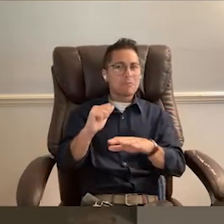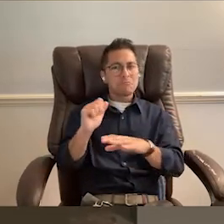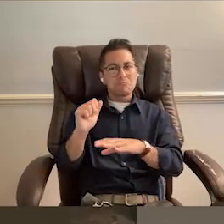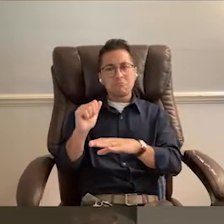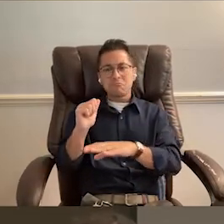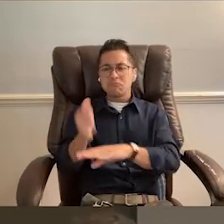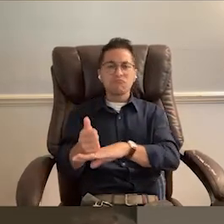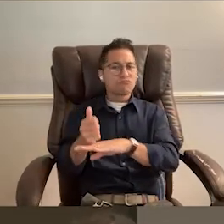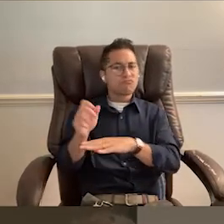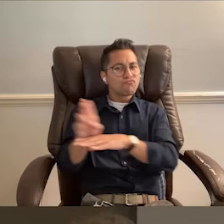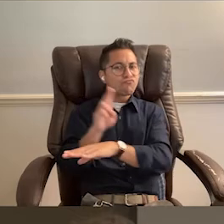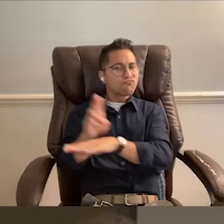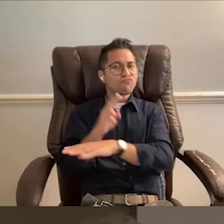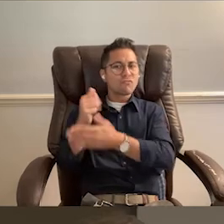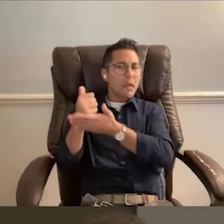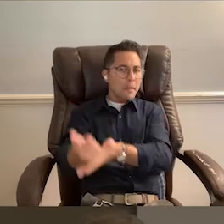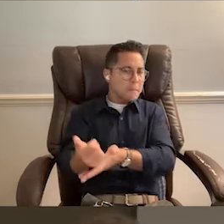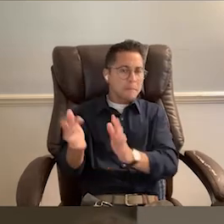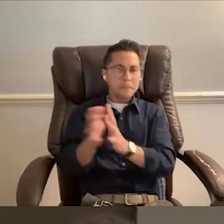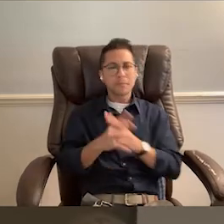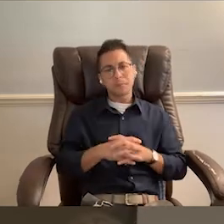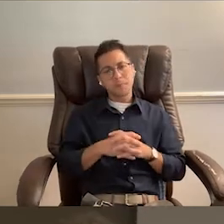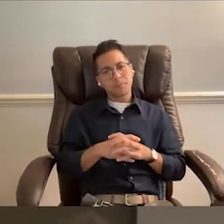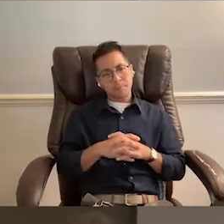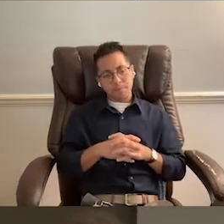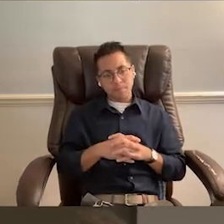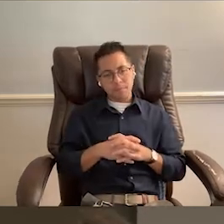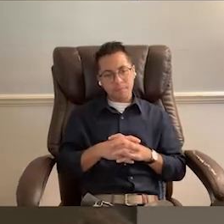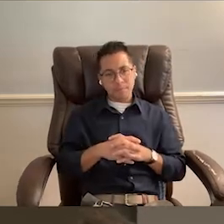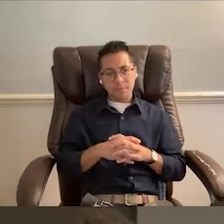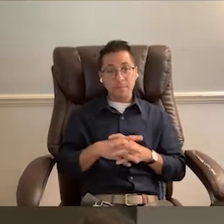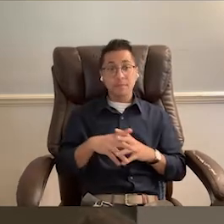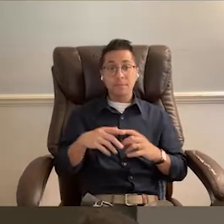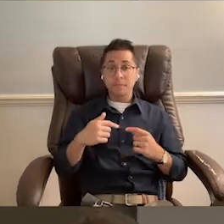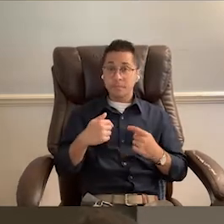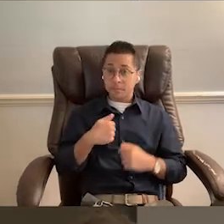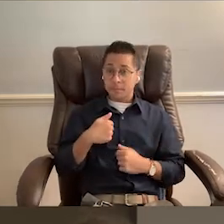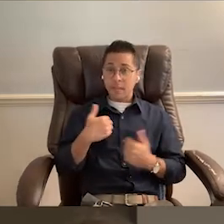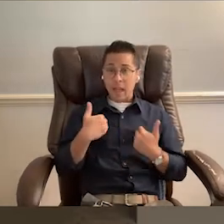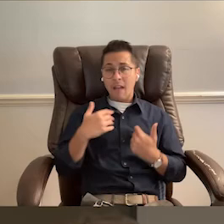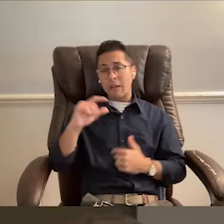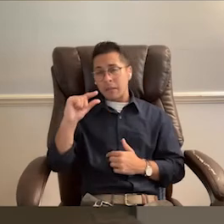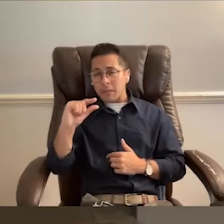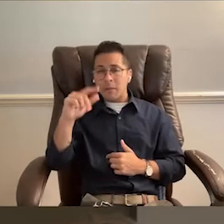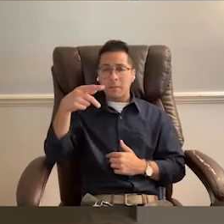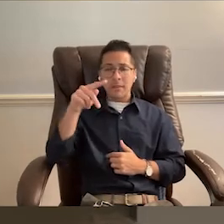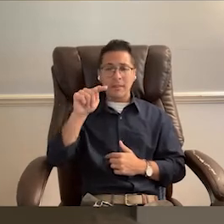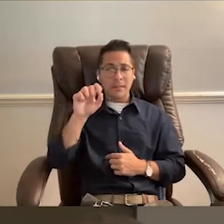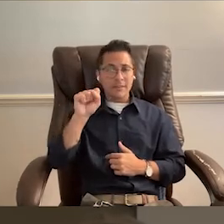completely different. Maybe an activity that they need to put 5 minutes aside during the day to just do on their own.